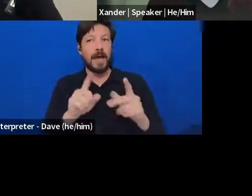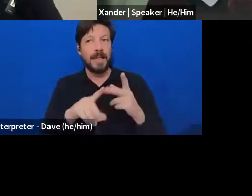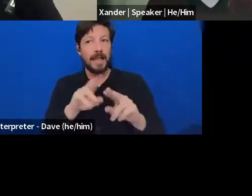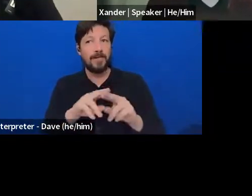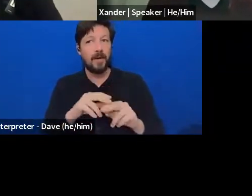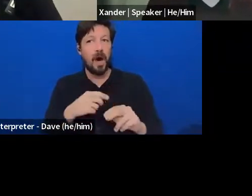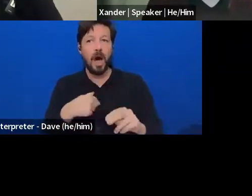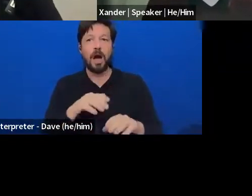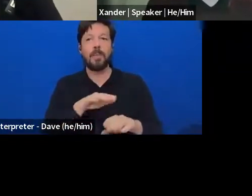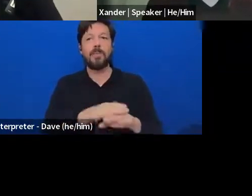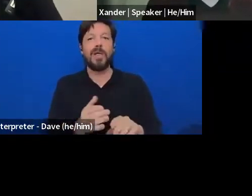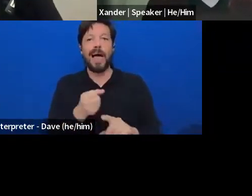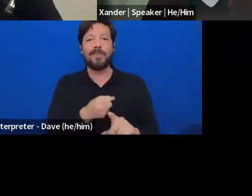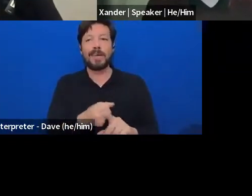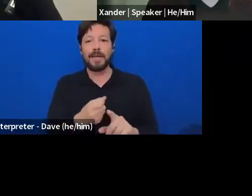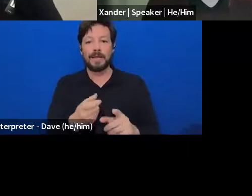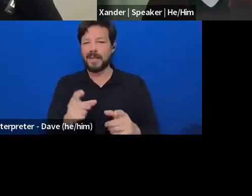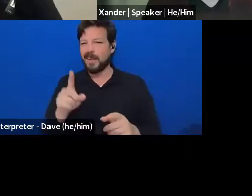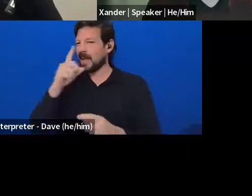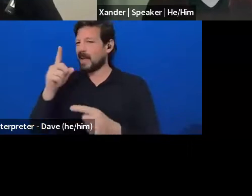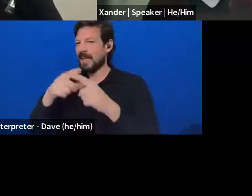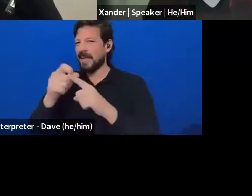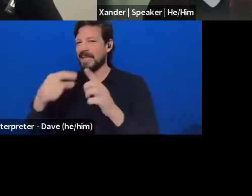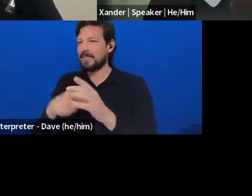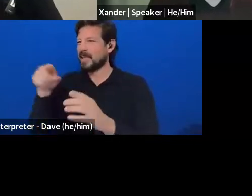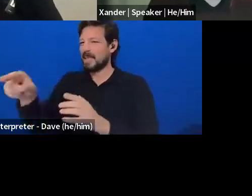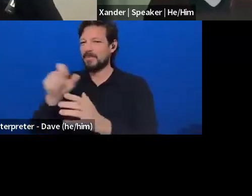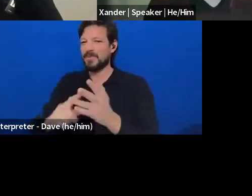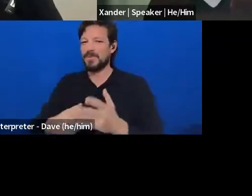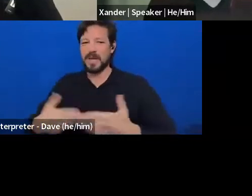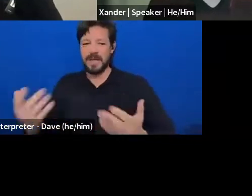myself completely, or I haven't said 100%,